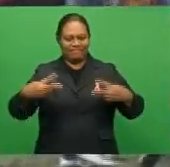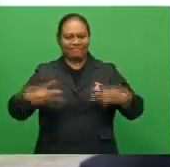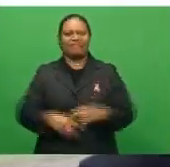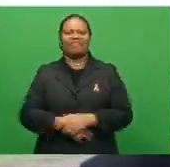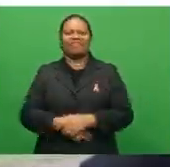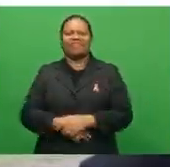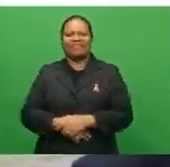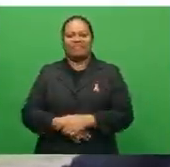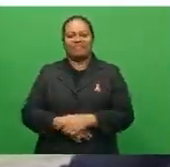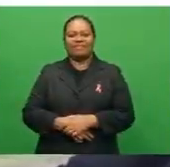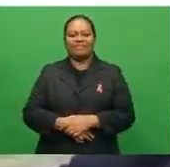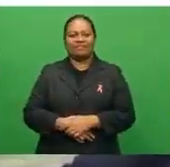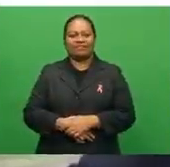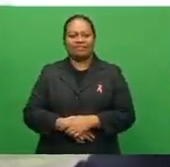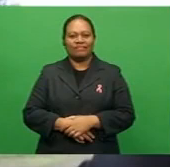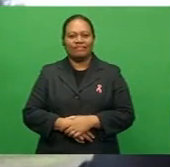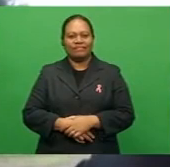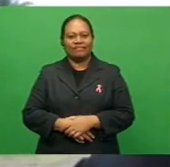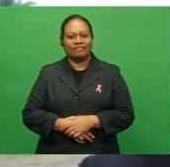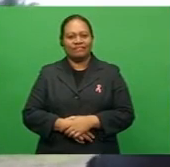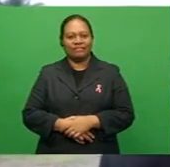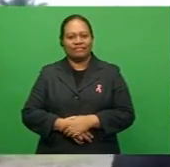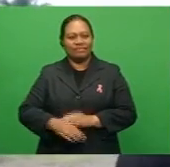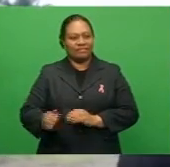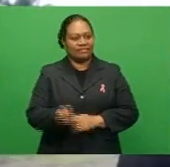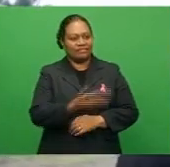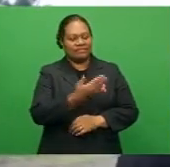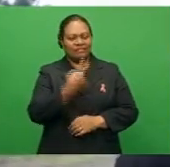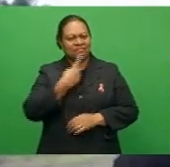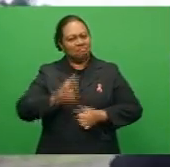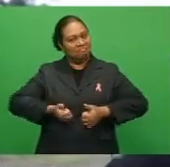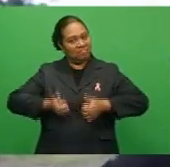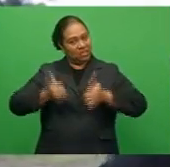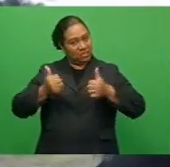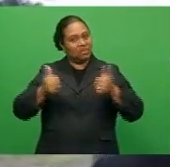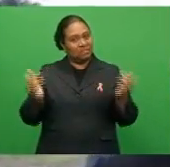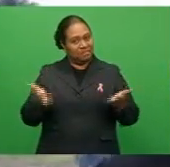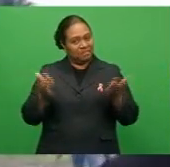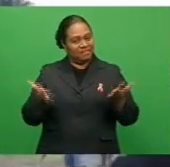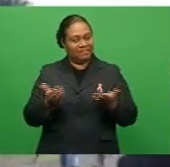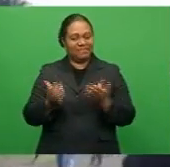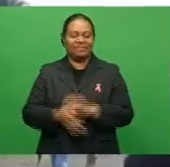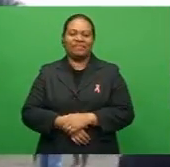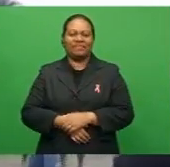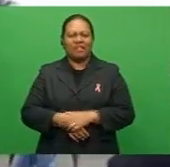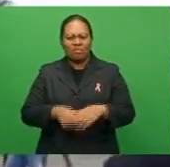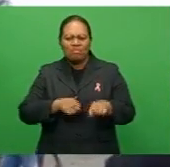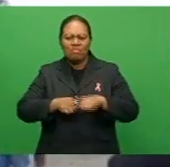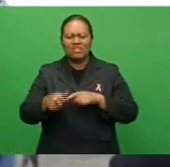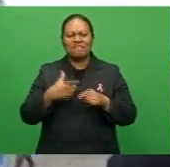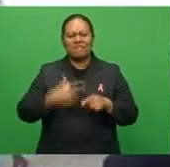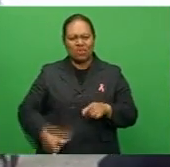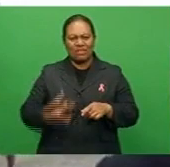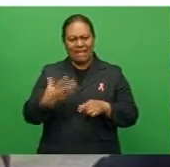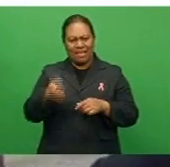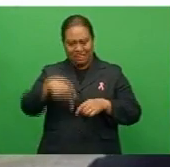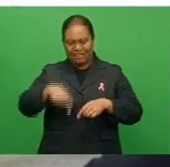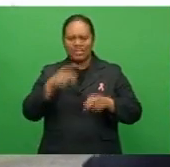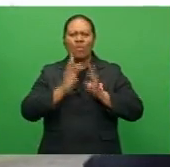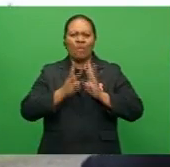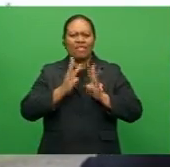their 5 tries. Nandi rugby executive Jeff Tamata says they have learned from their past mistakes.